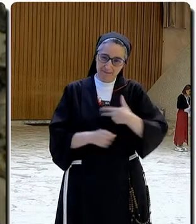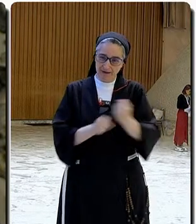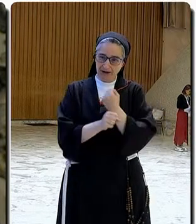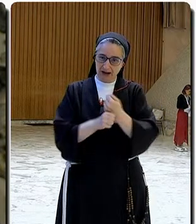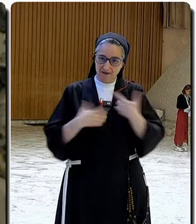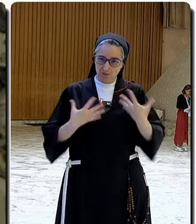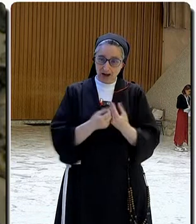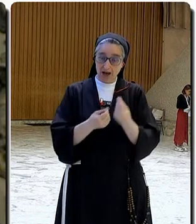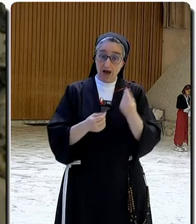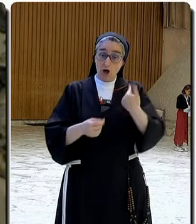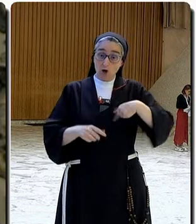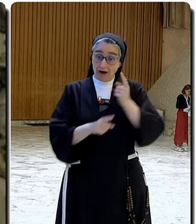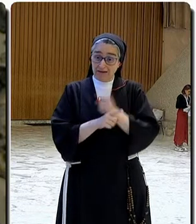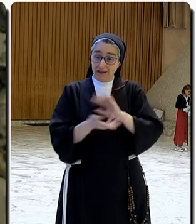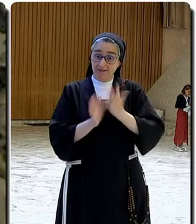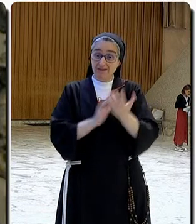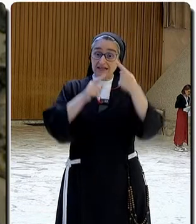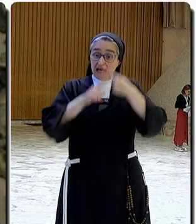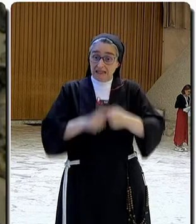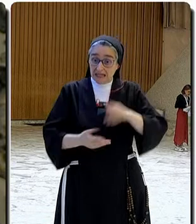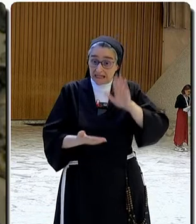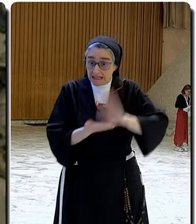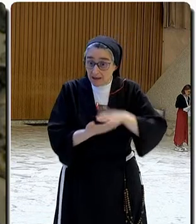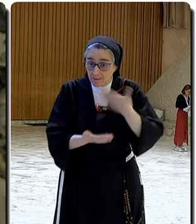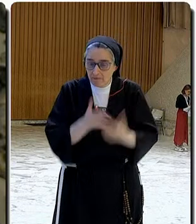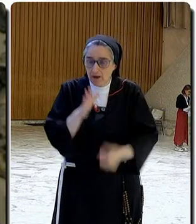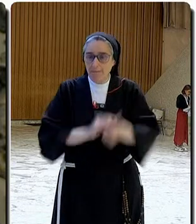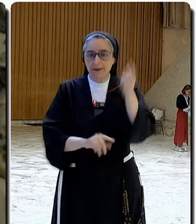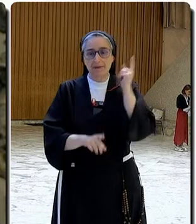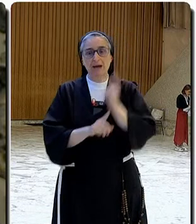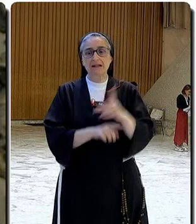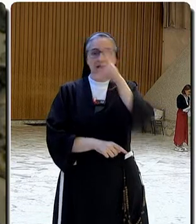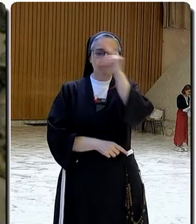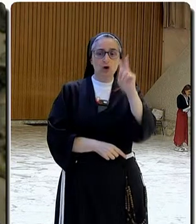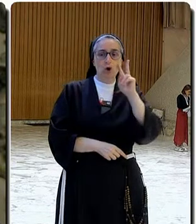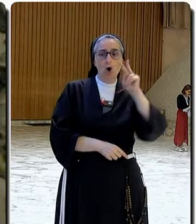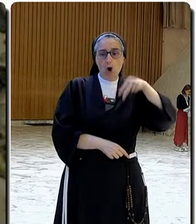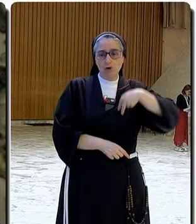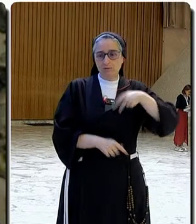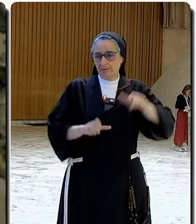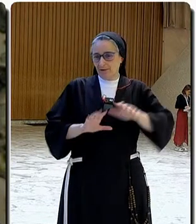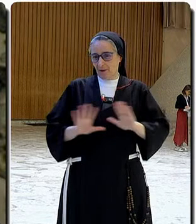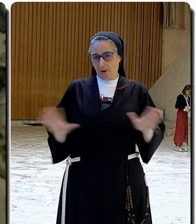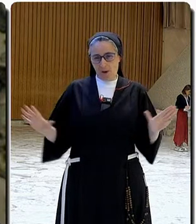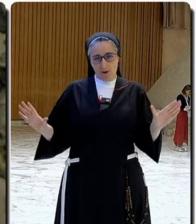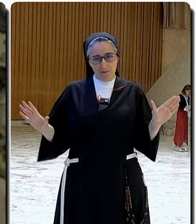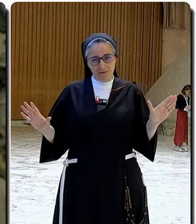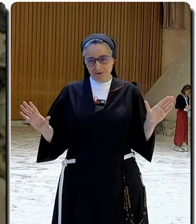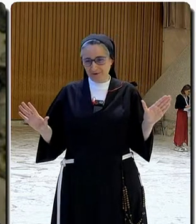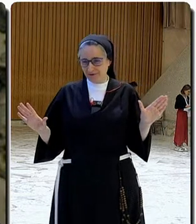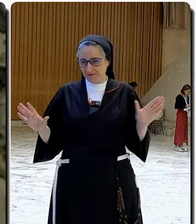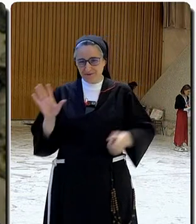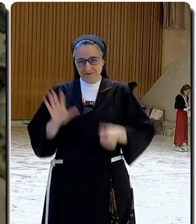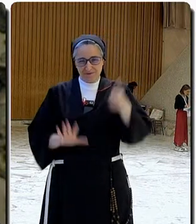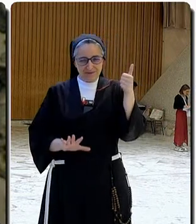be valuable witnesses, we first need to know ourselves. Therefore, an inner dialogue with ourselves and with